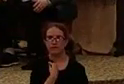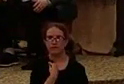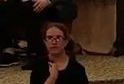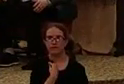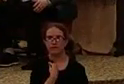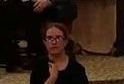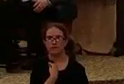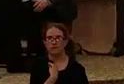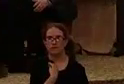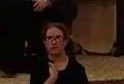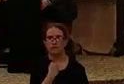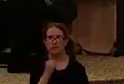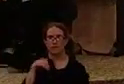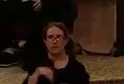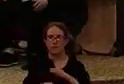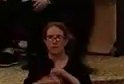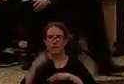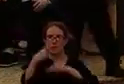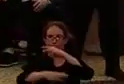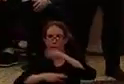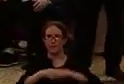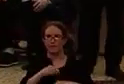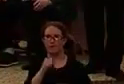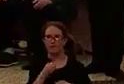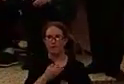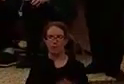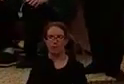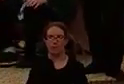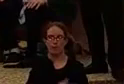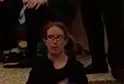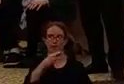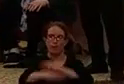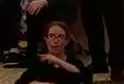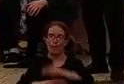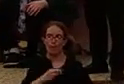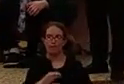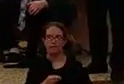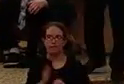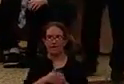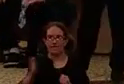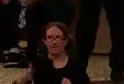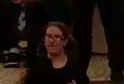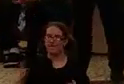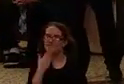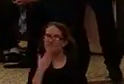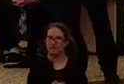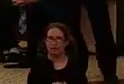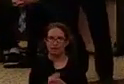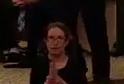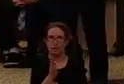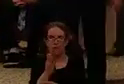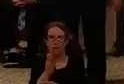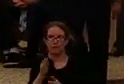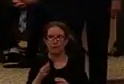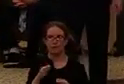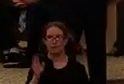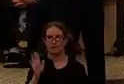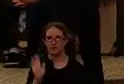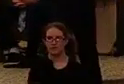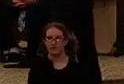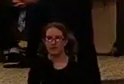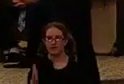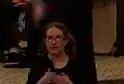We get in the world. You know, we're born into this world and everything is good. We grew up through our childhood. Some of